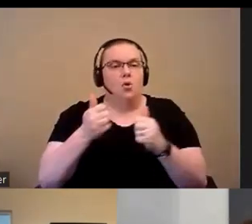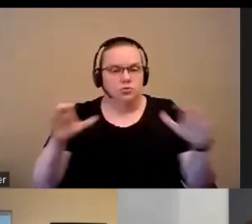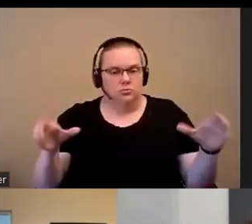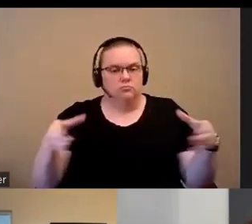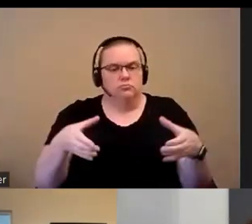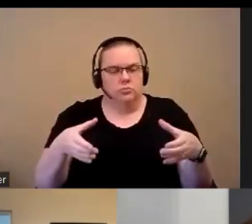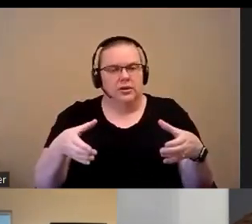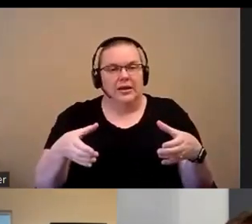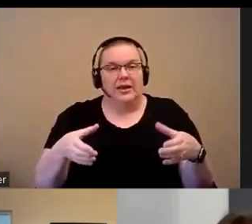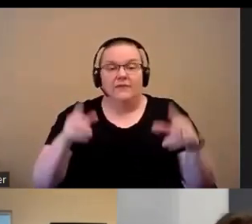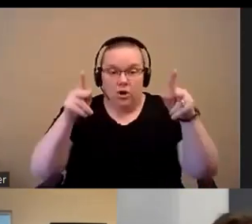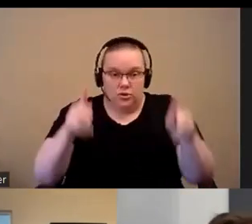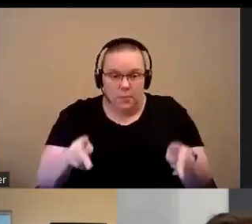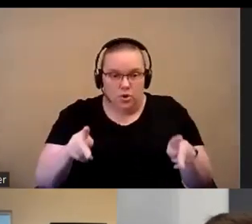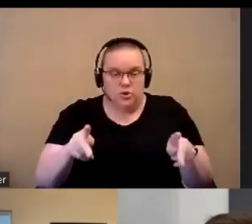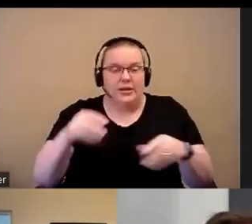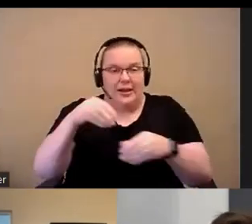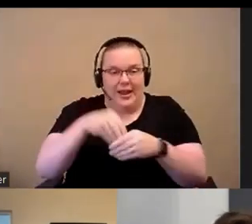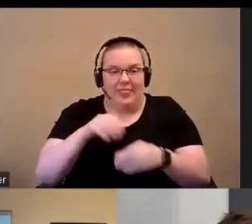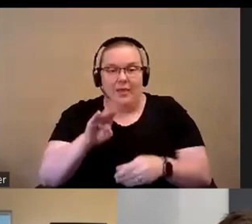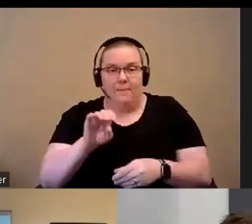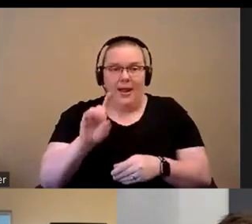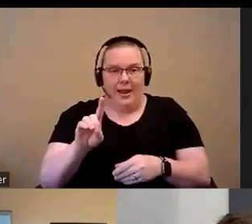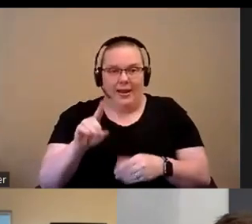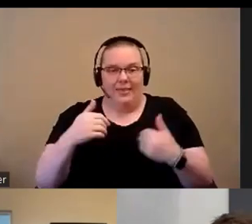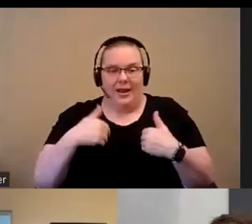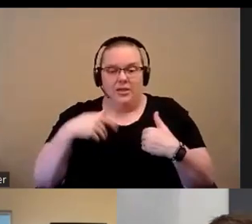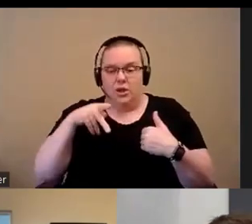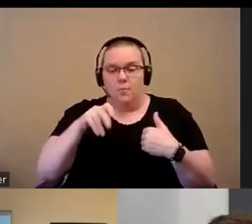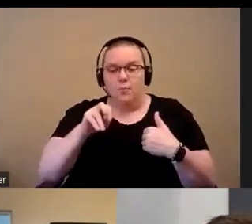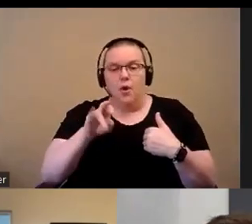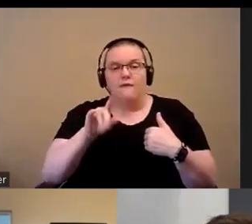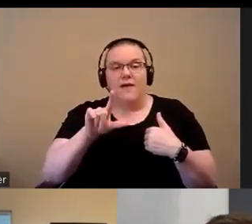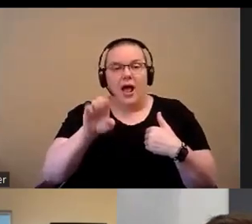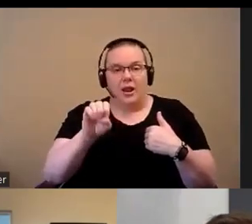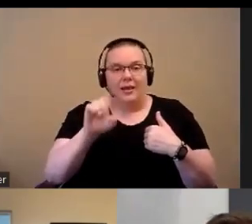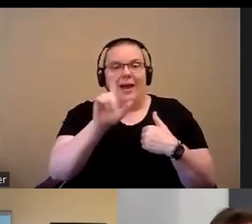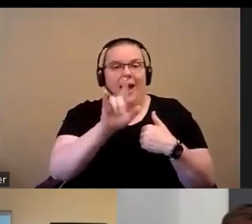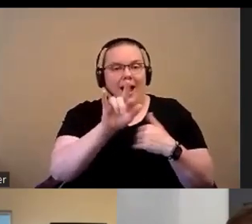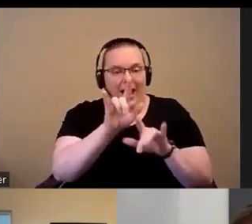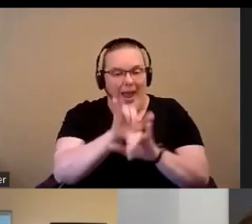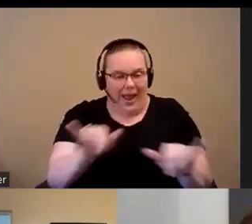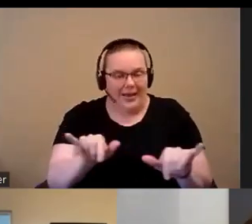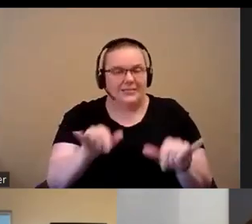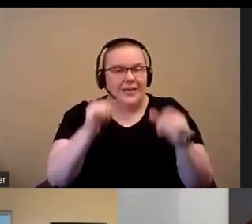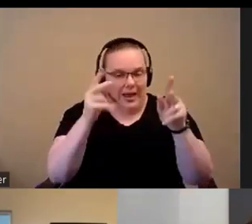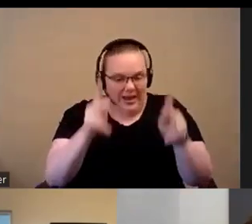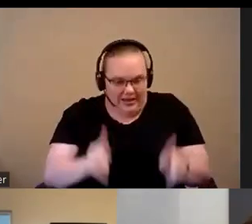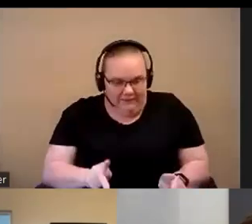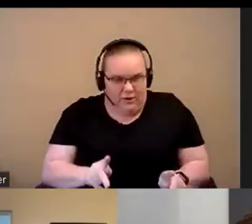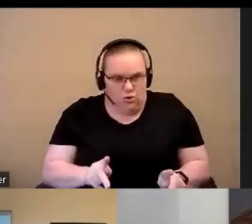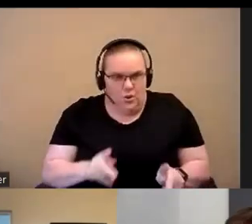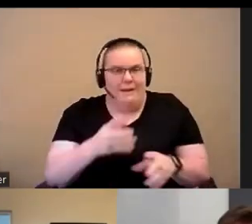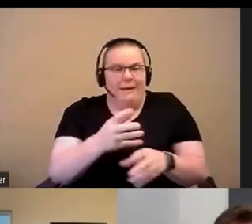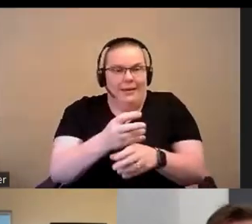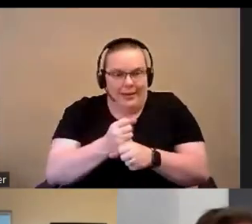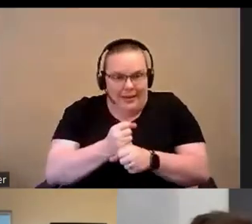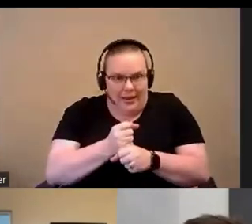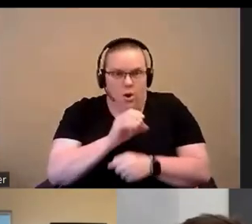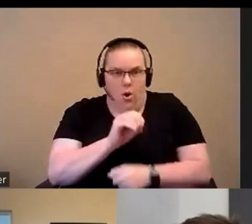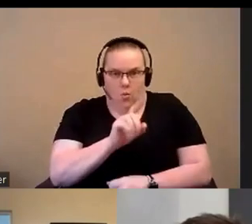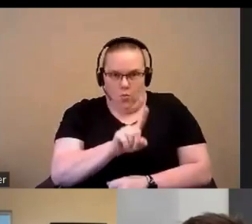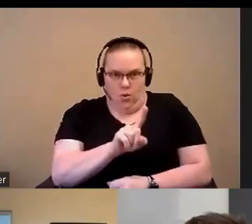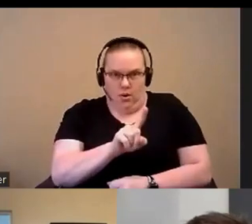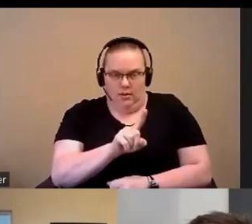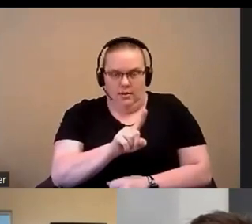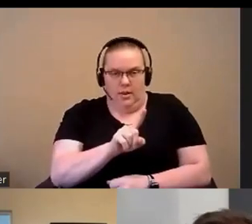person in the band who has profile as an individual and is able to get an O1, and able to